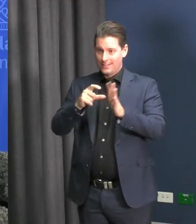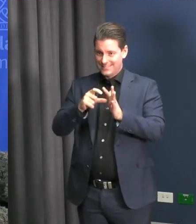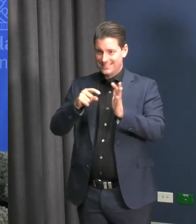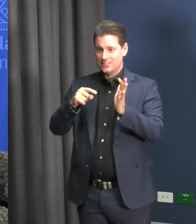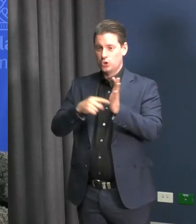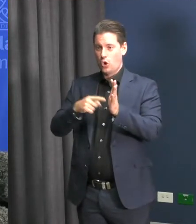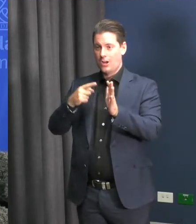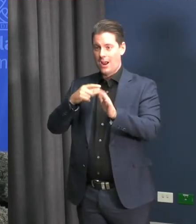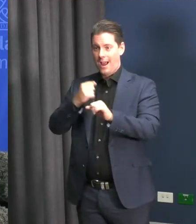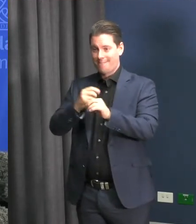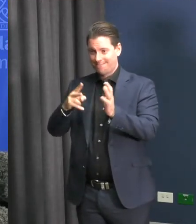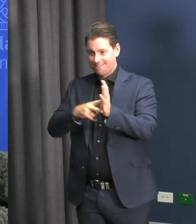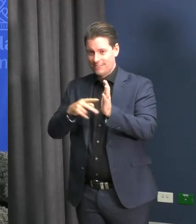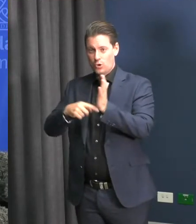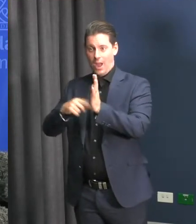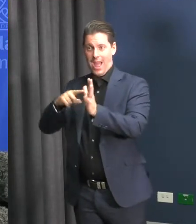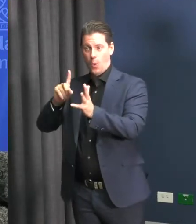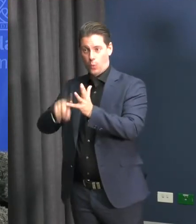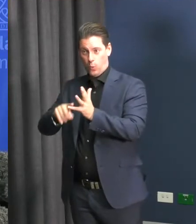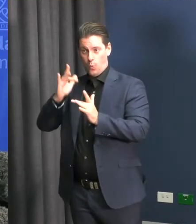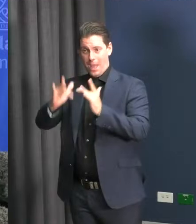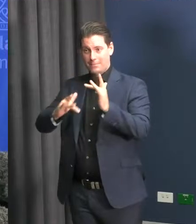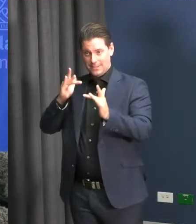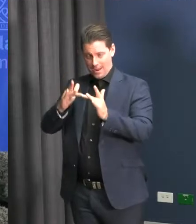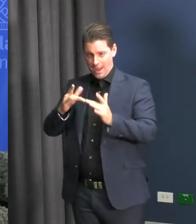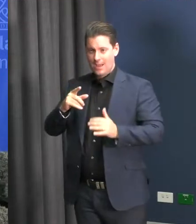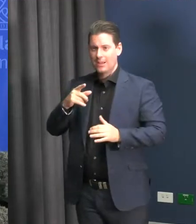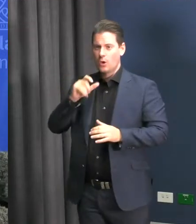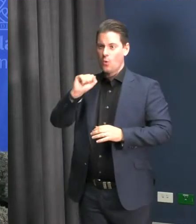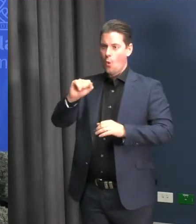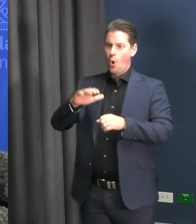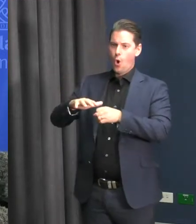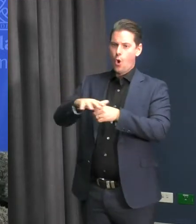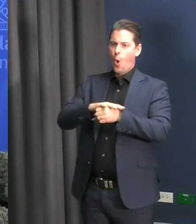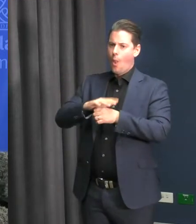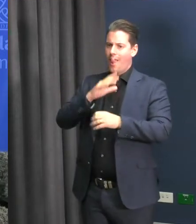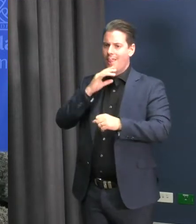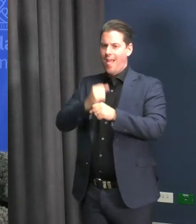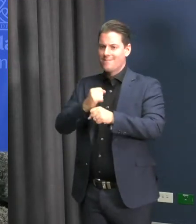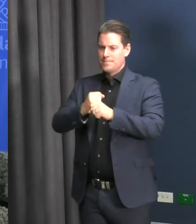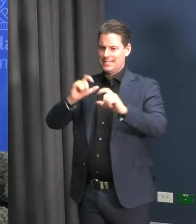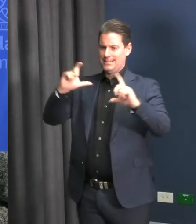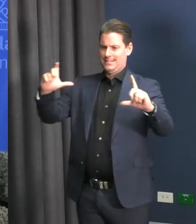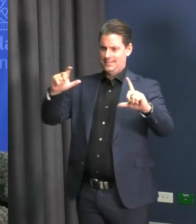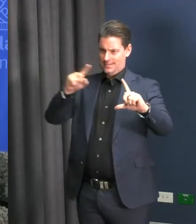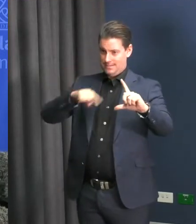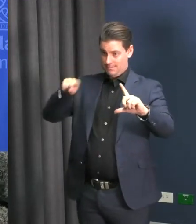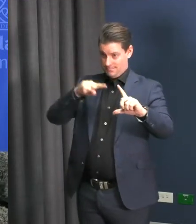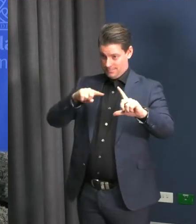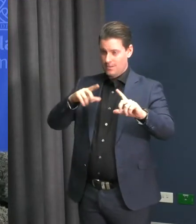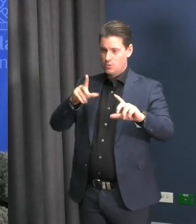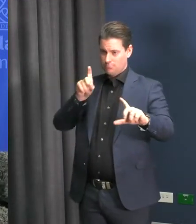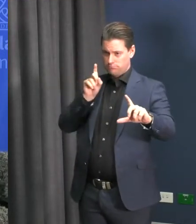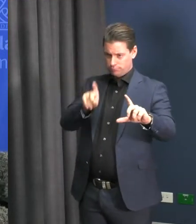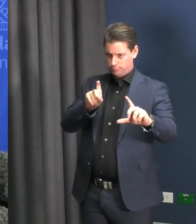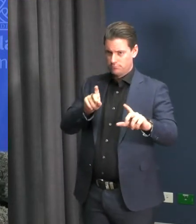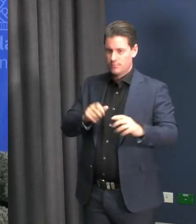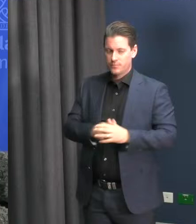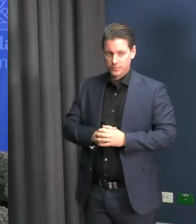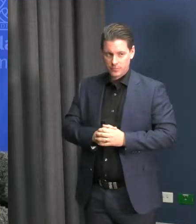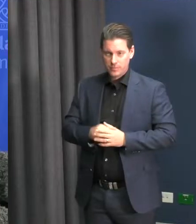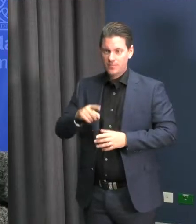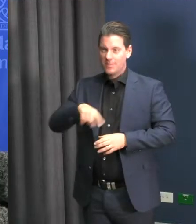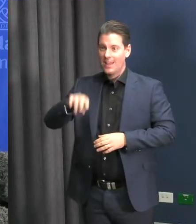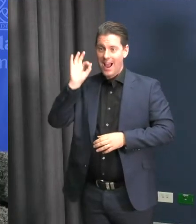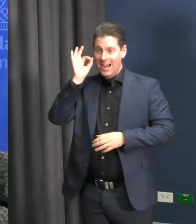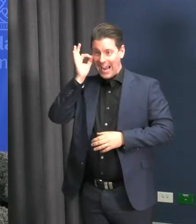disaster.qld.gov.au. When you go onto that platform, you will see your local government's dashboard there, and you can go and click on it. And those councils are doing the